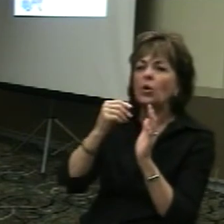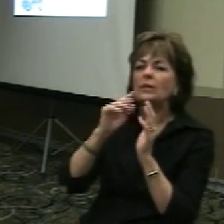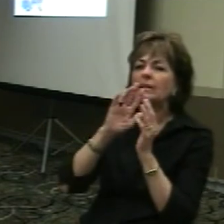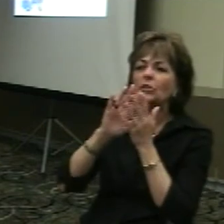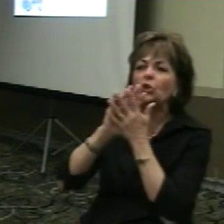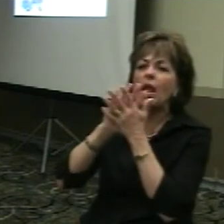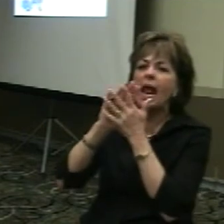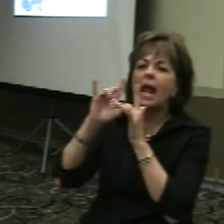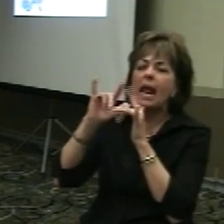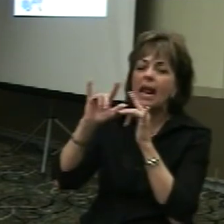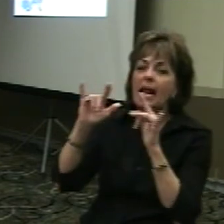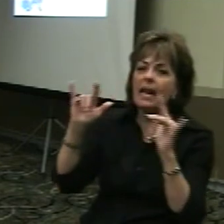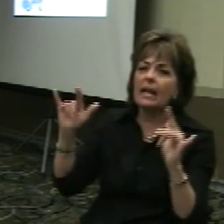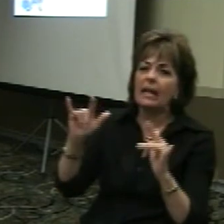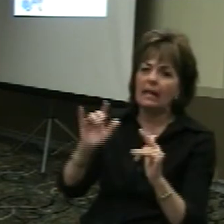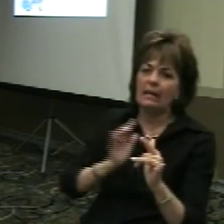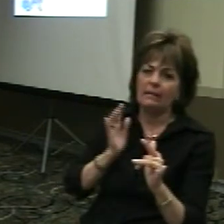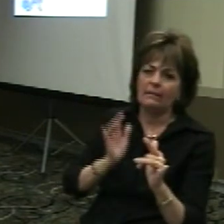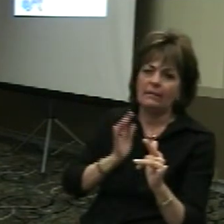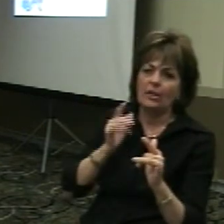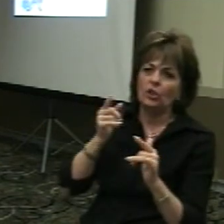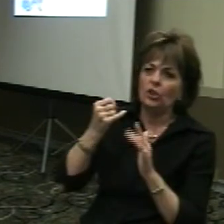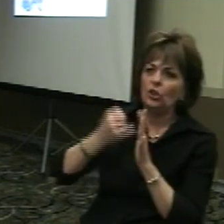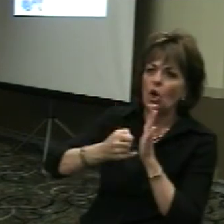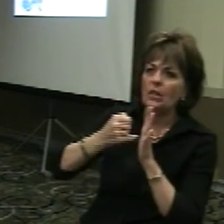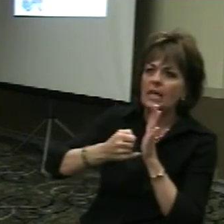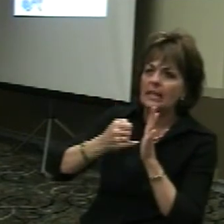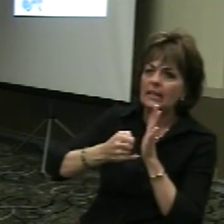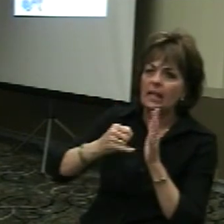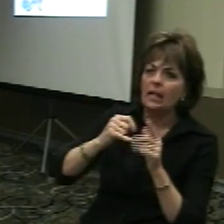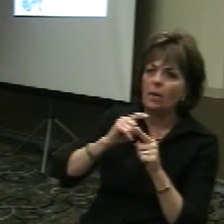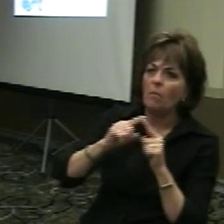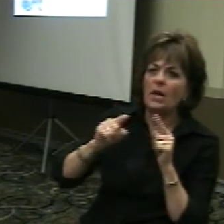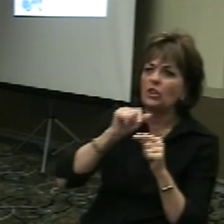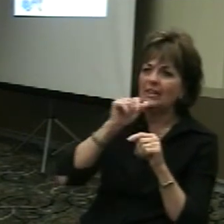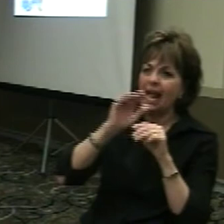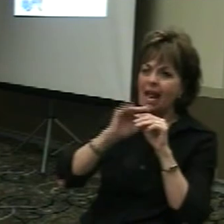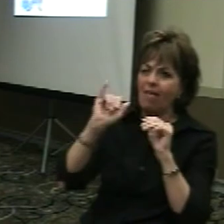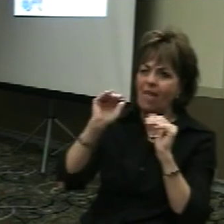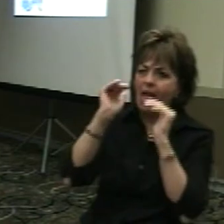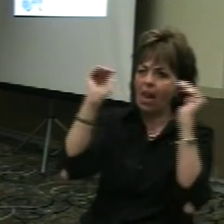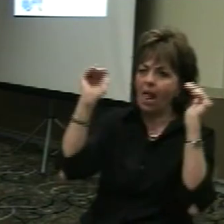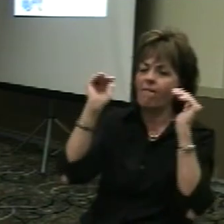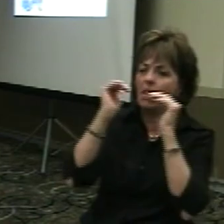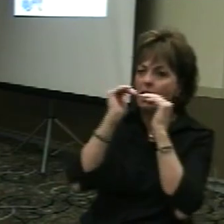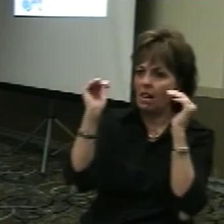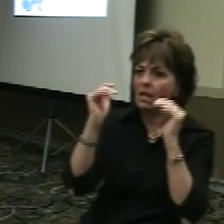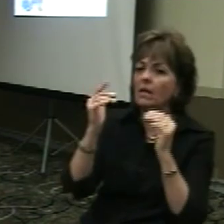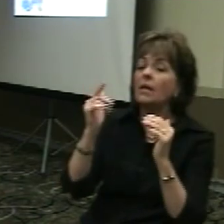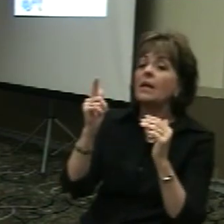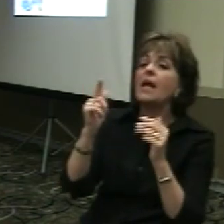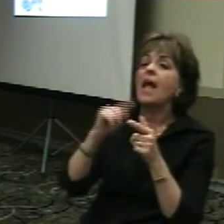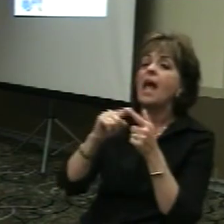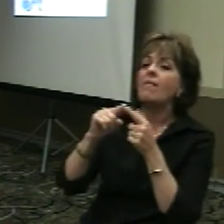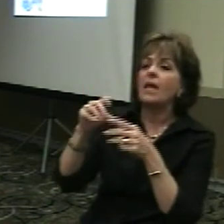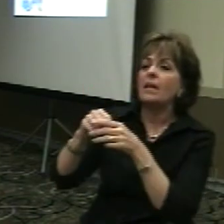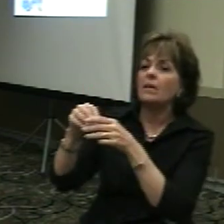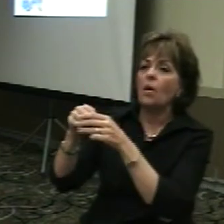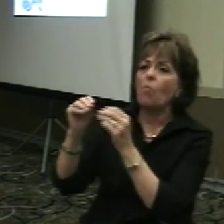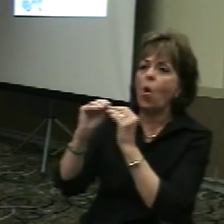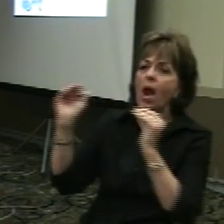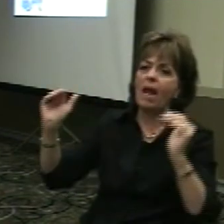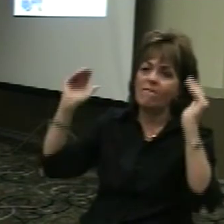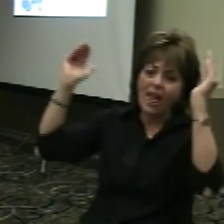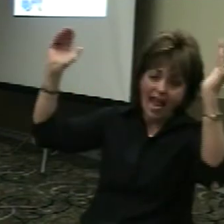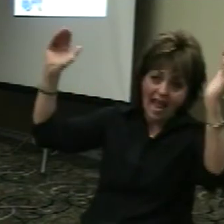shading. And she's artistic, but she's not to that level. They were put into play far more